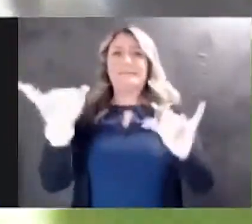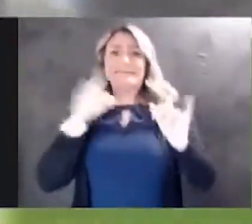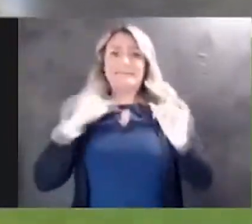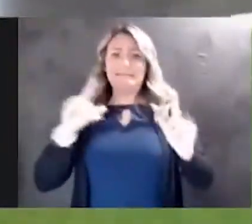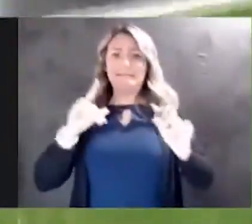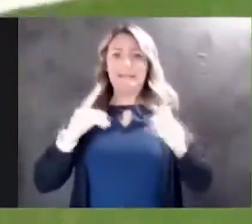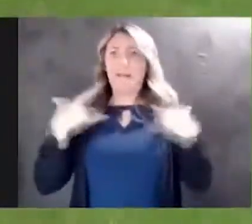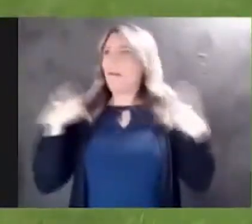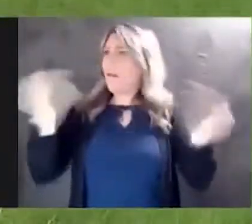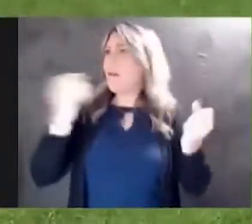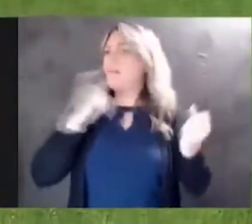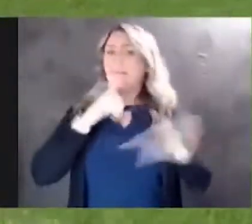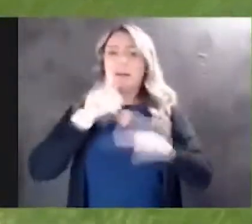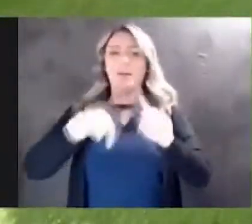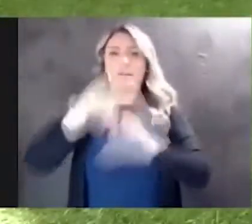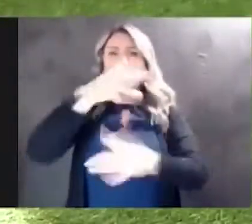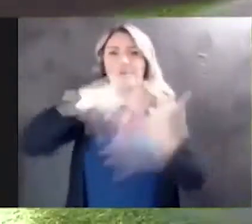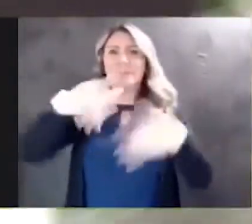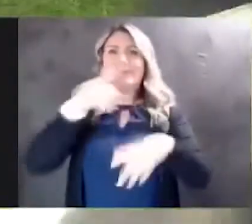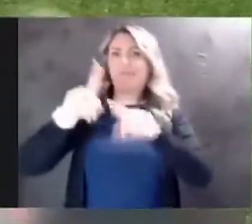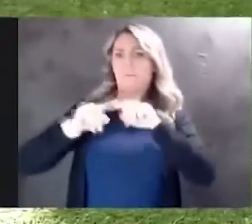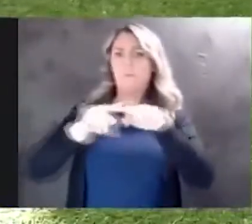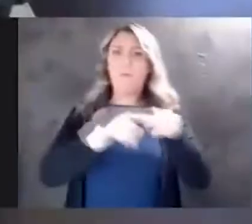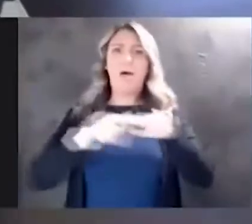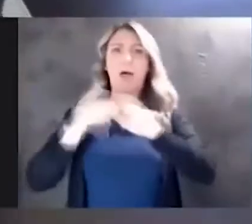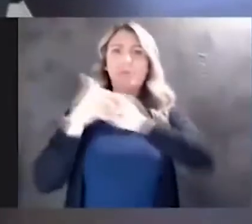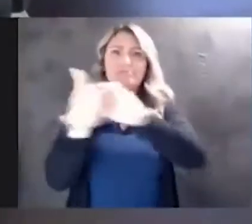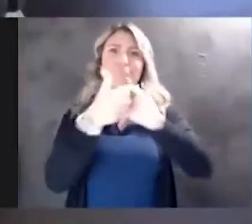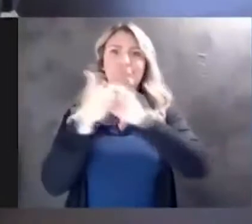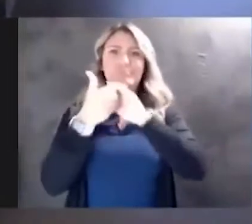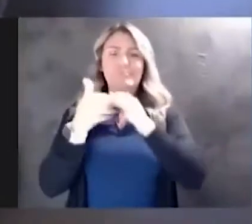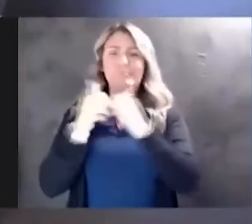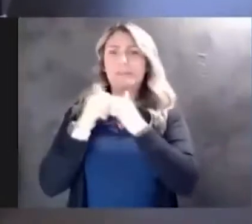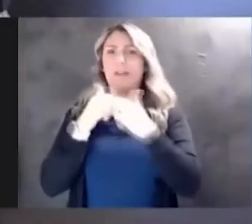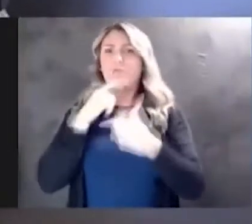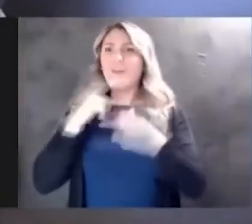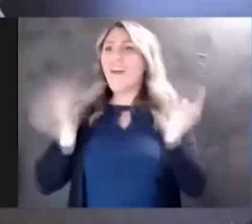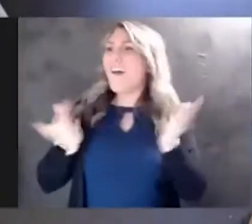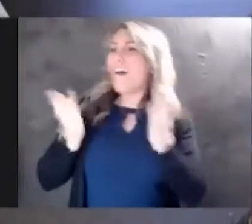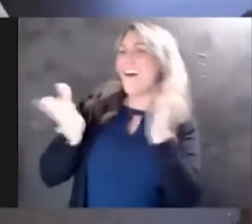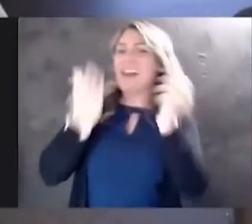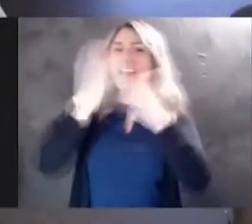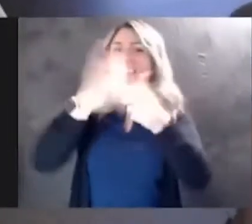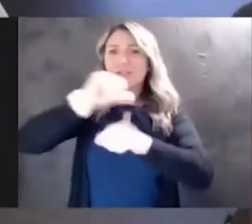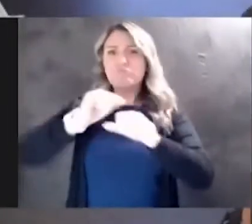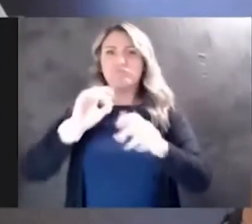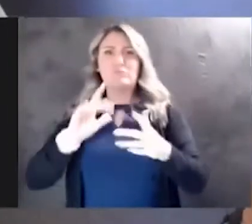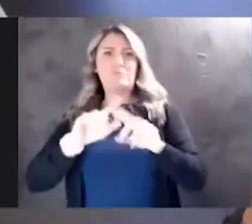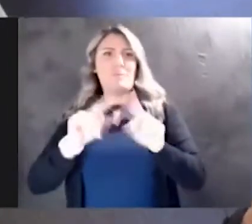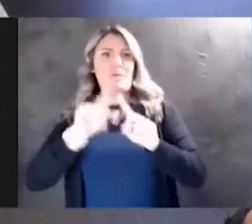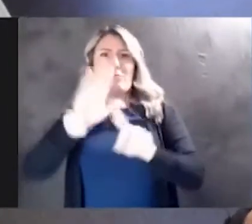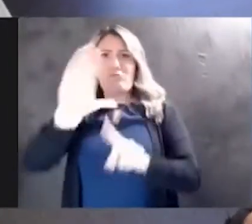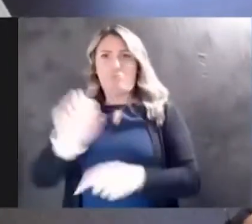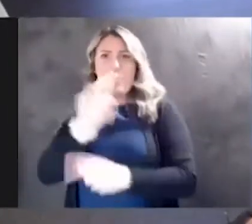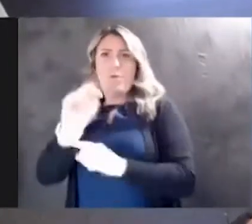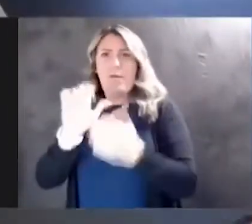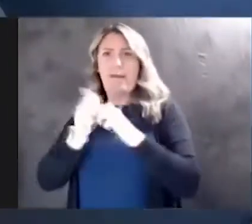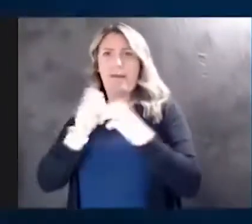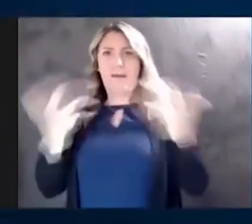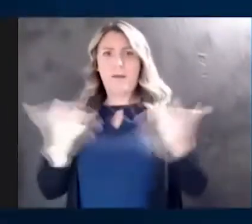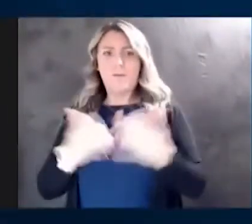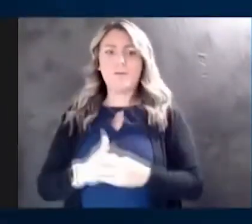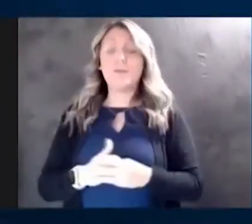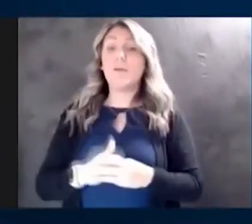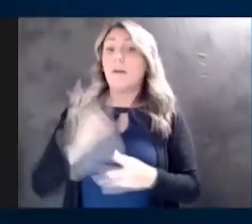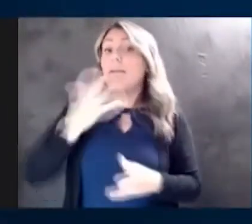you really rely on kind of that camaraderie when you're working out and kind of pumping each other up, but how'd you do it when you were on your own? Well,